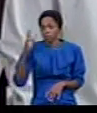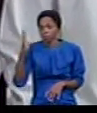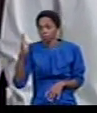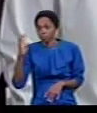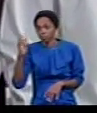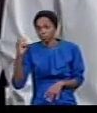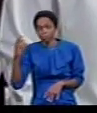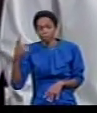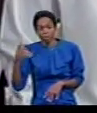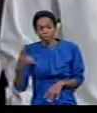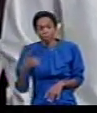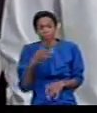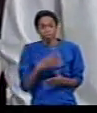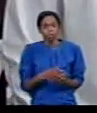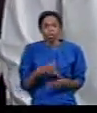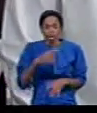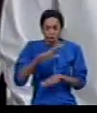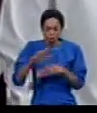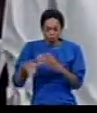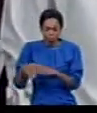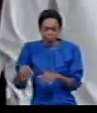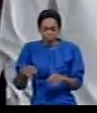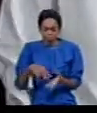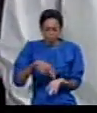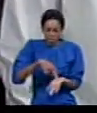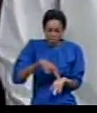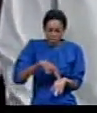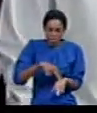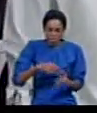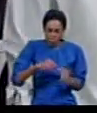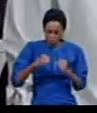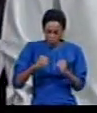lives. Inconsistent transgressor